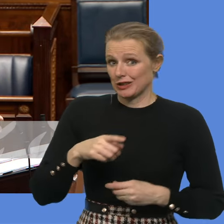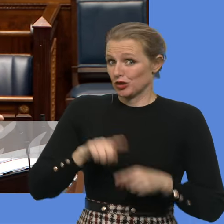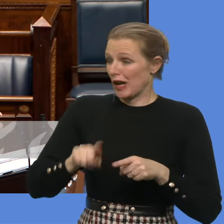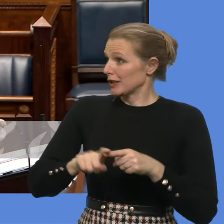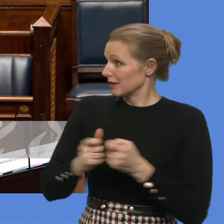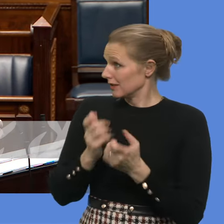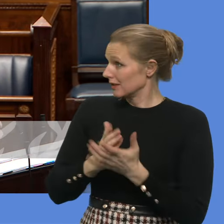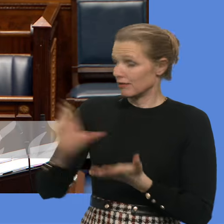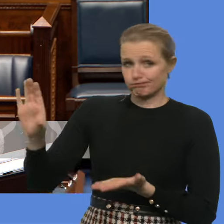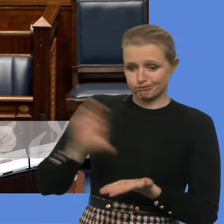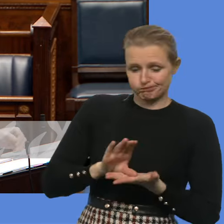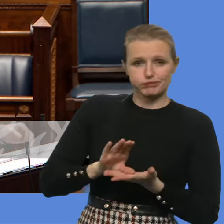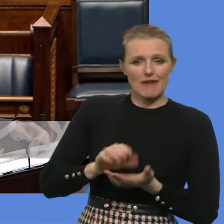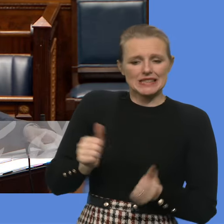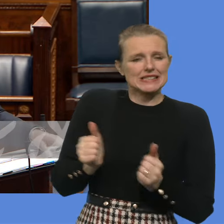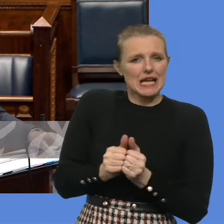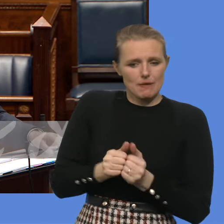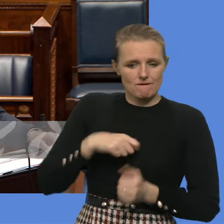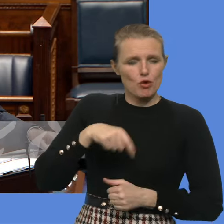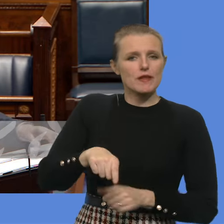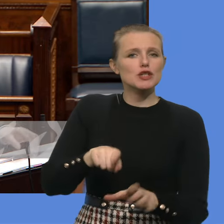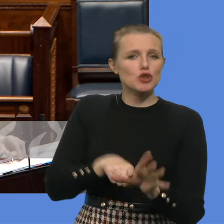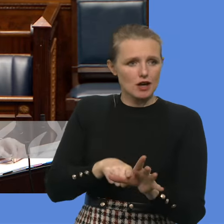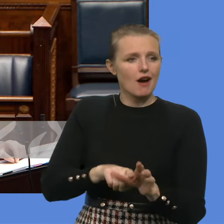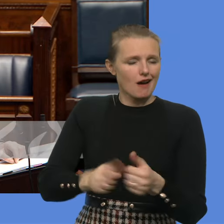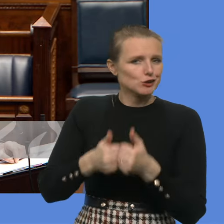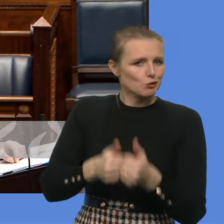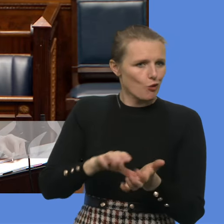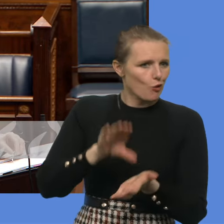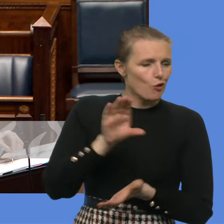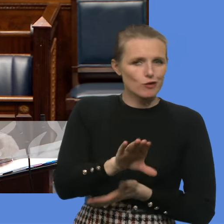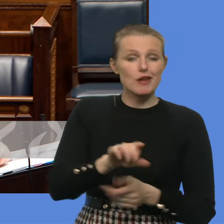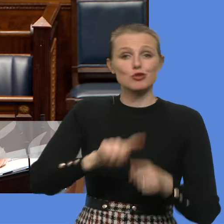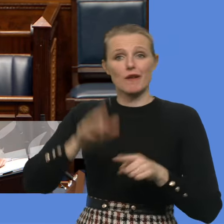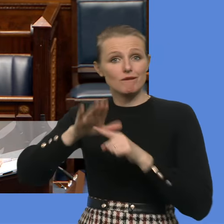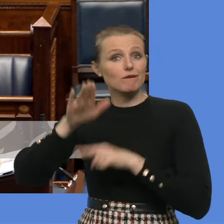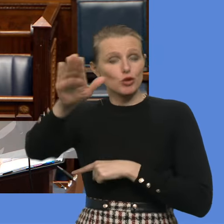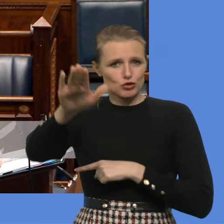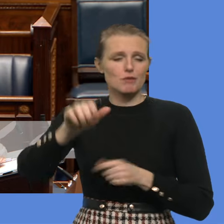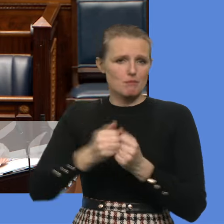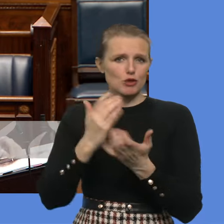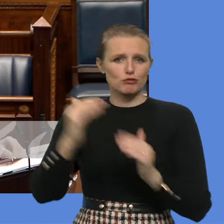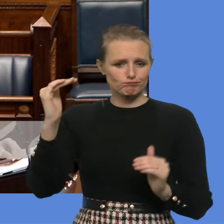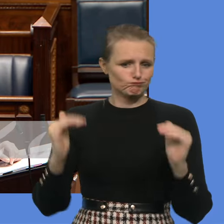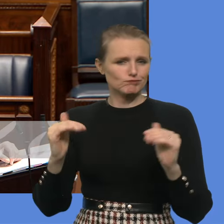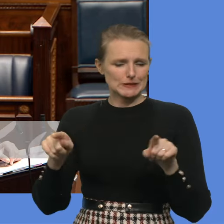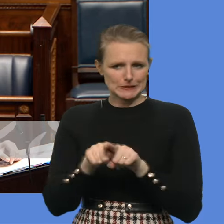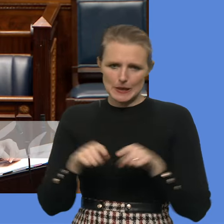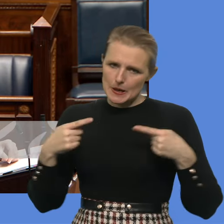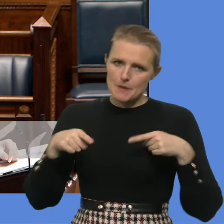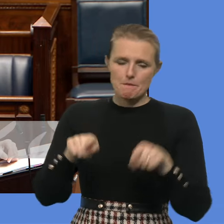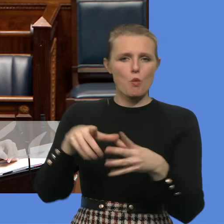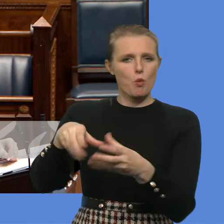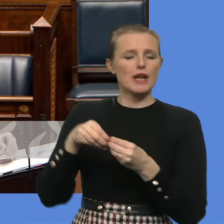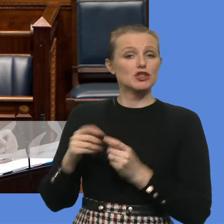try and give people some support and agree together to set that trajectory for future years in terms of aligning that with